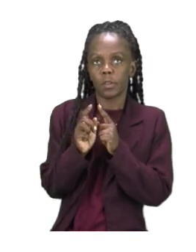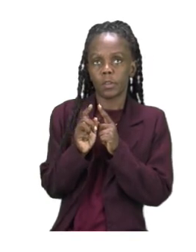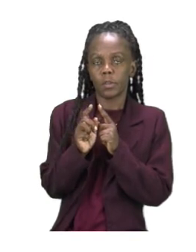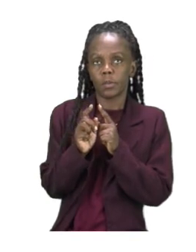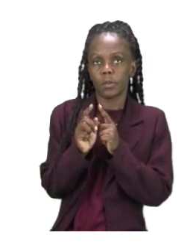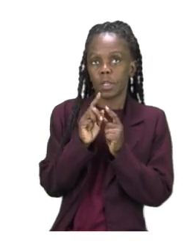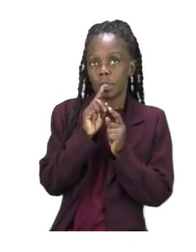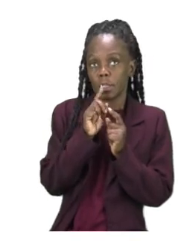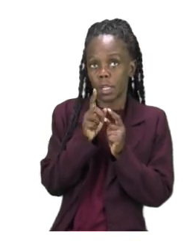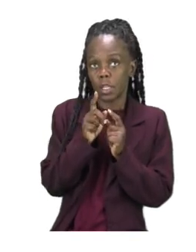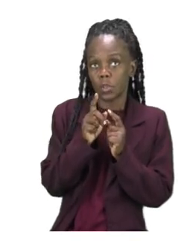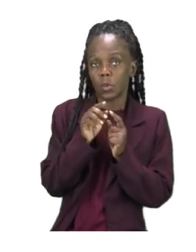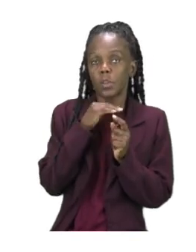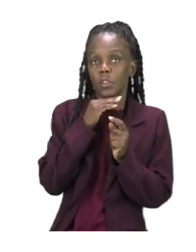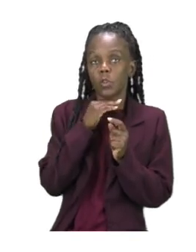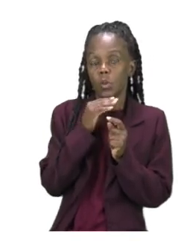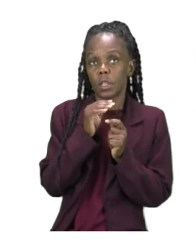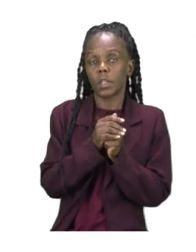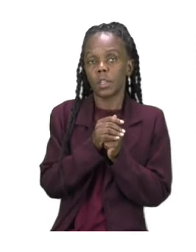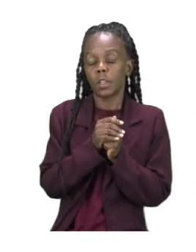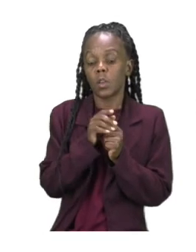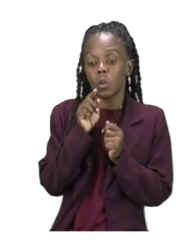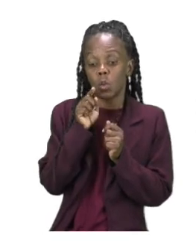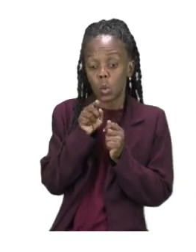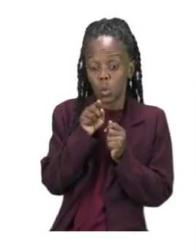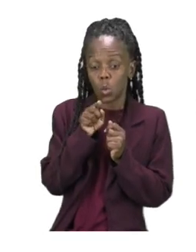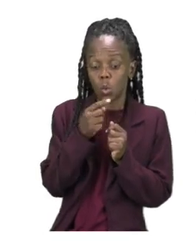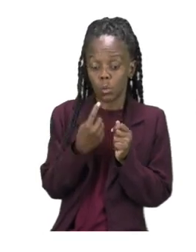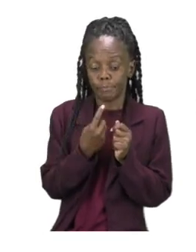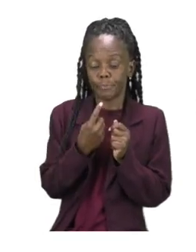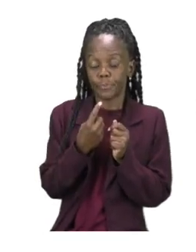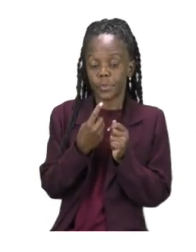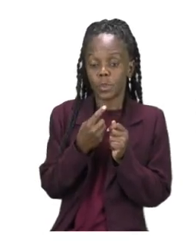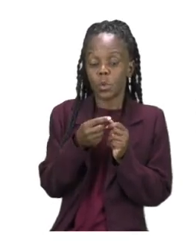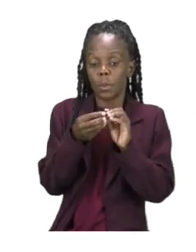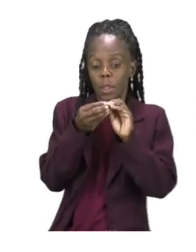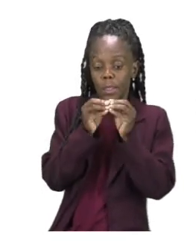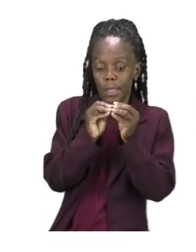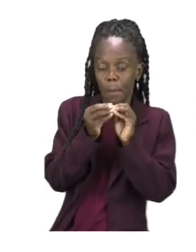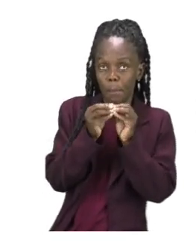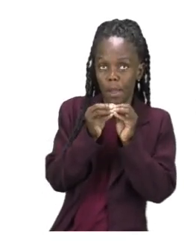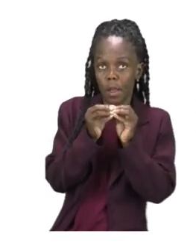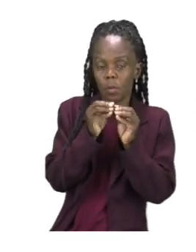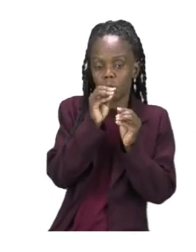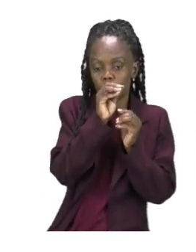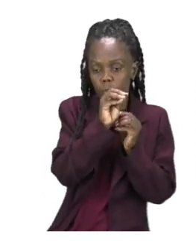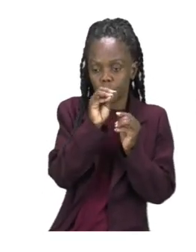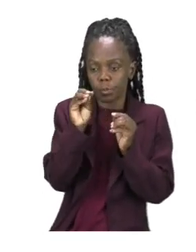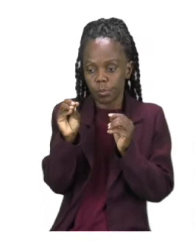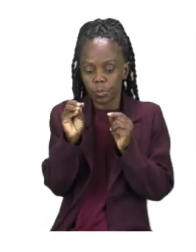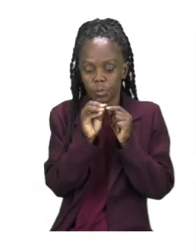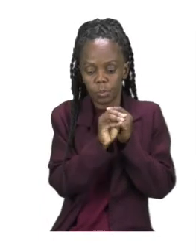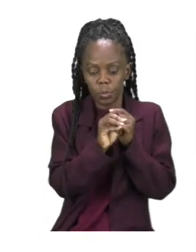each picture of the story in order. Then, I want you to try and tell the story in